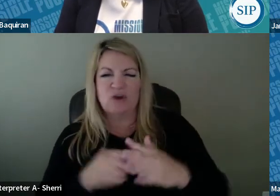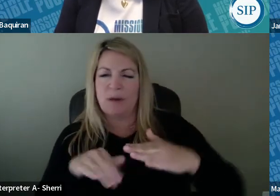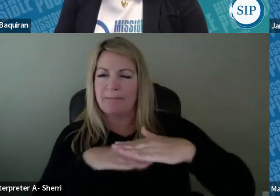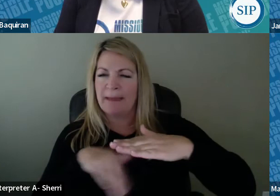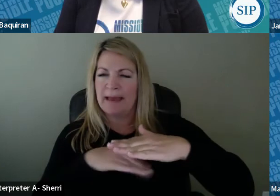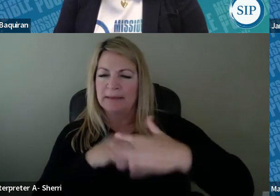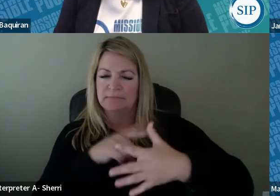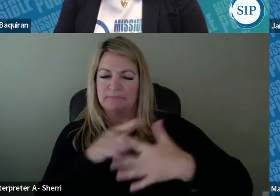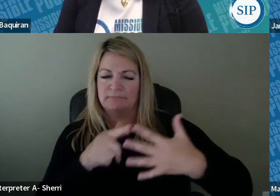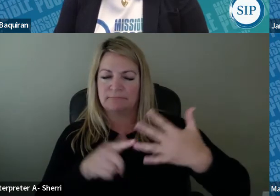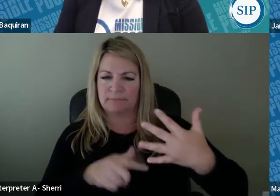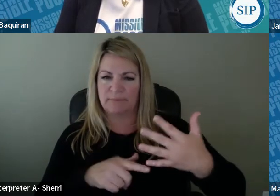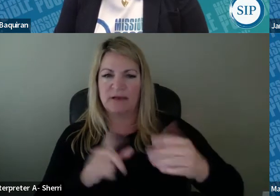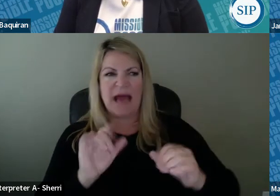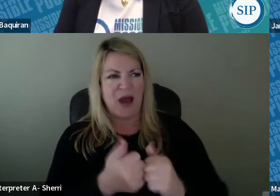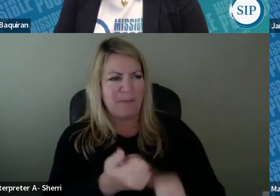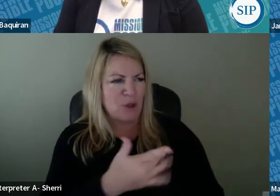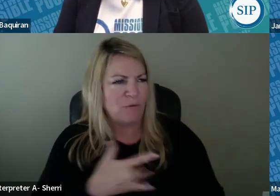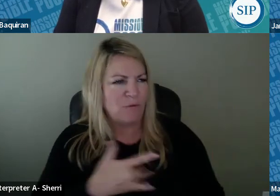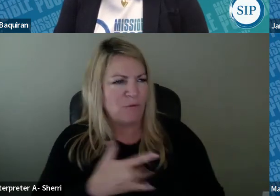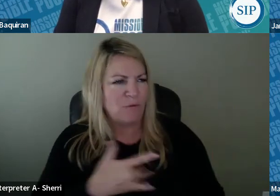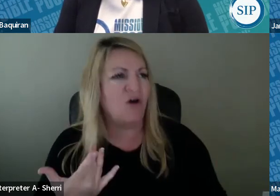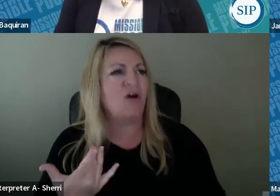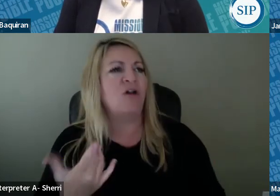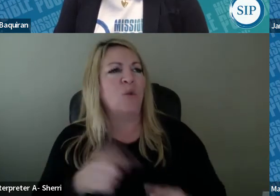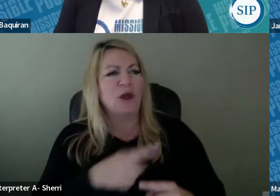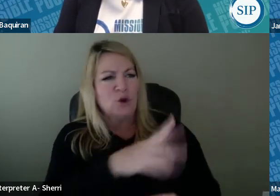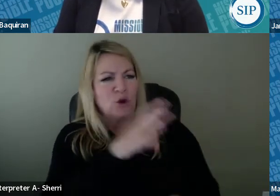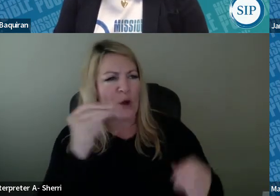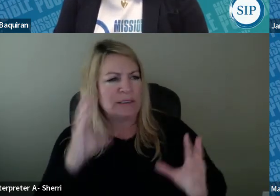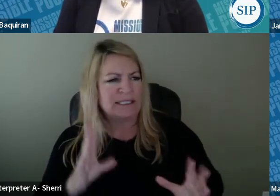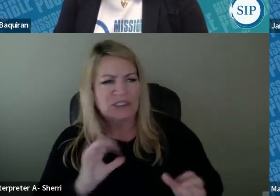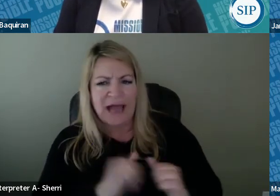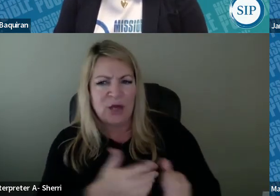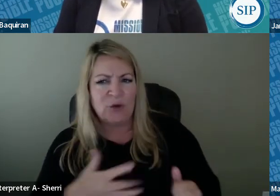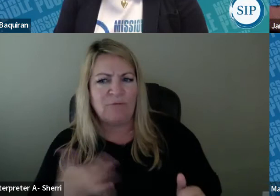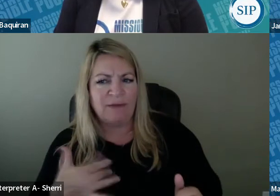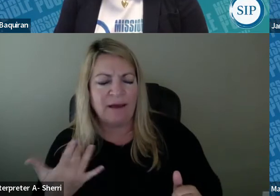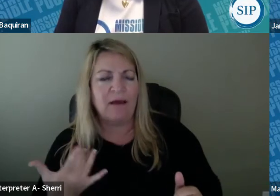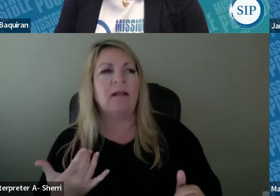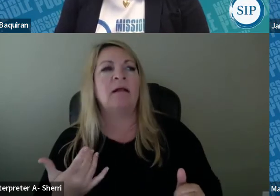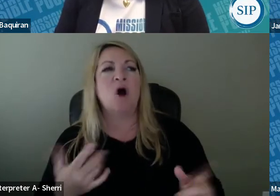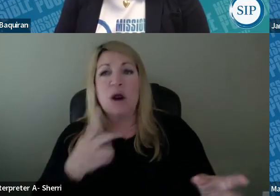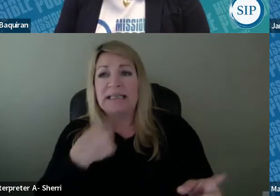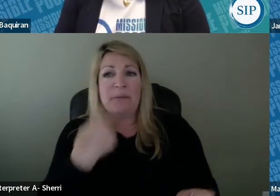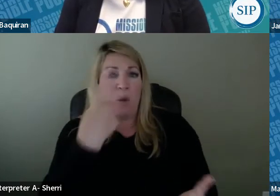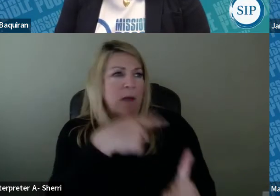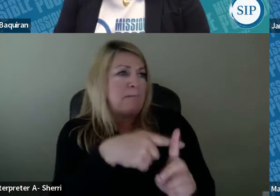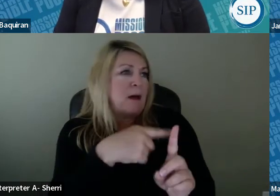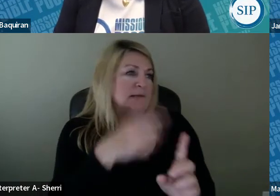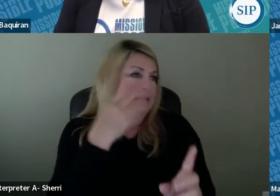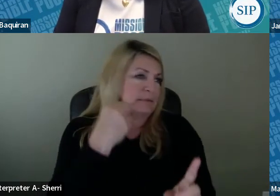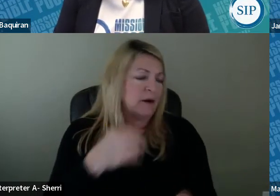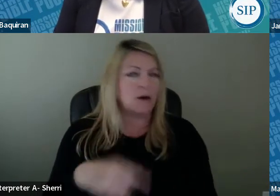even ask them, how does it make you feel when you are co-teaching? Or tell me about one positive experience or